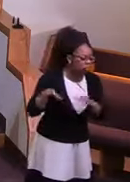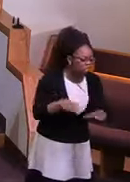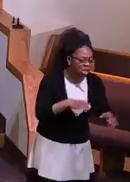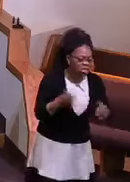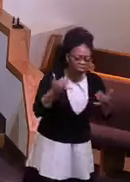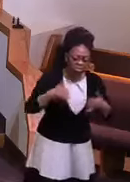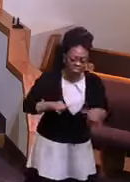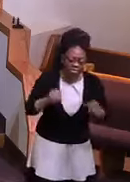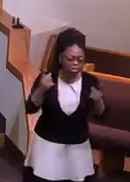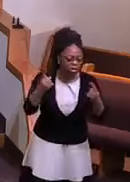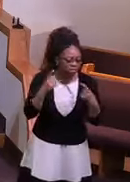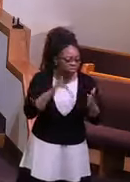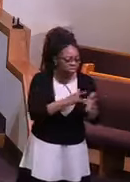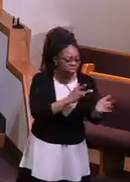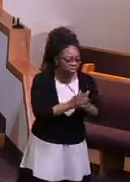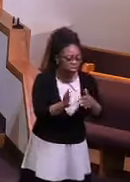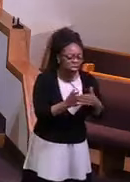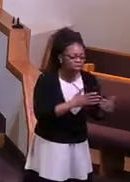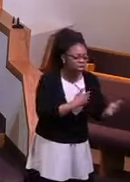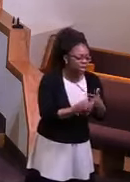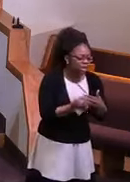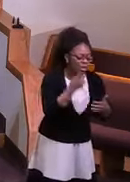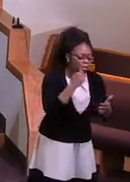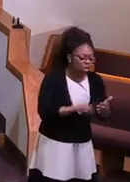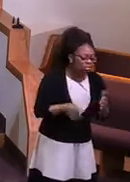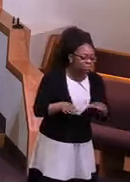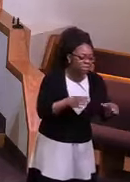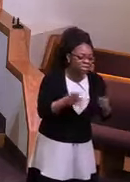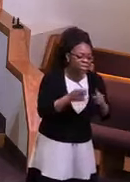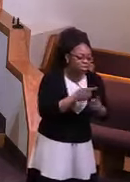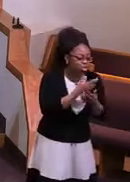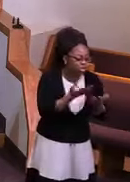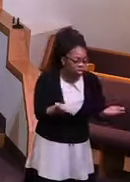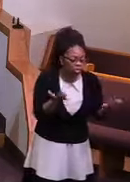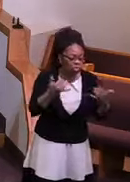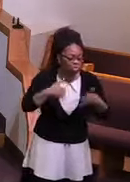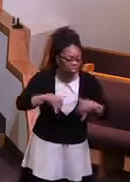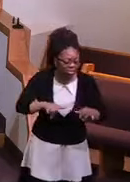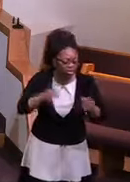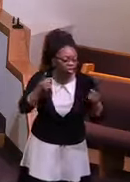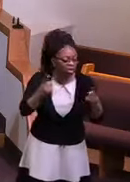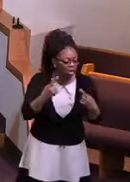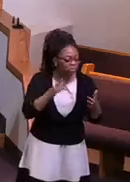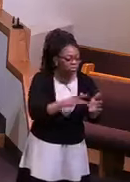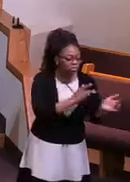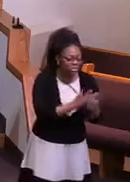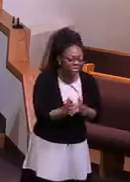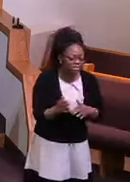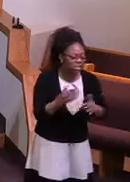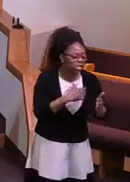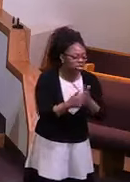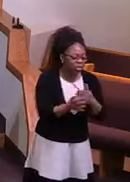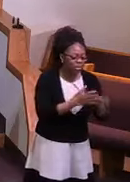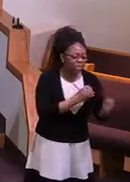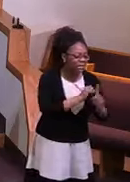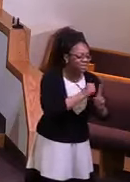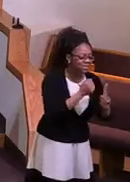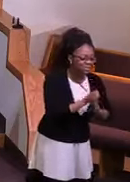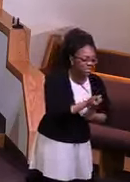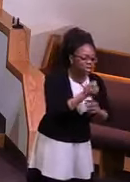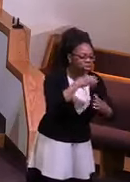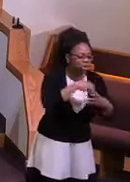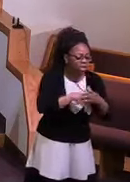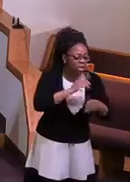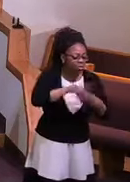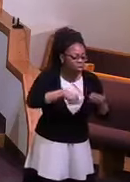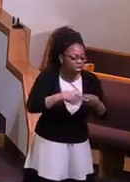still come to Jesus. No matter what's been done to you, you can still come to Jesus. No matter the condition you are in when you